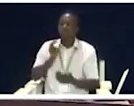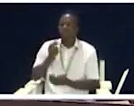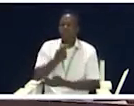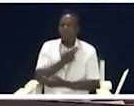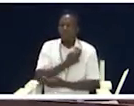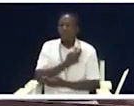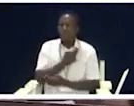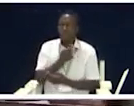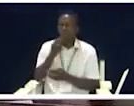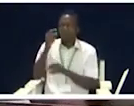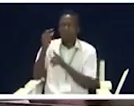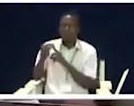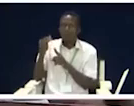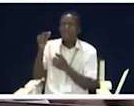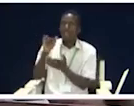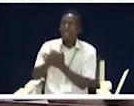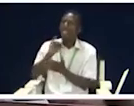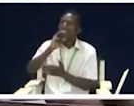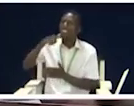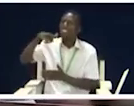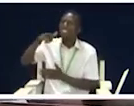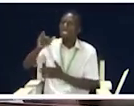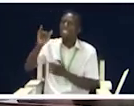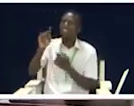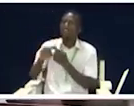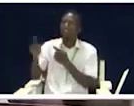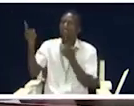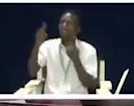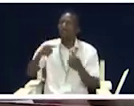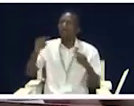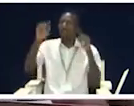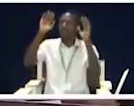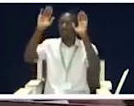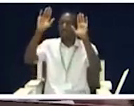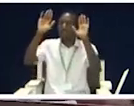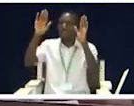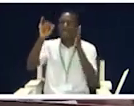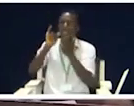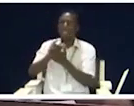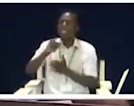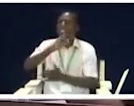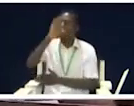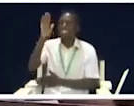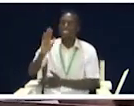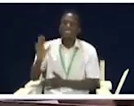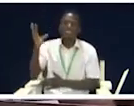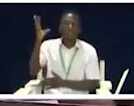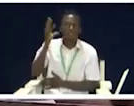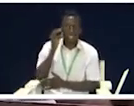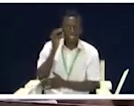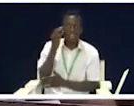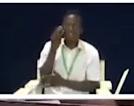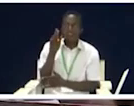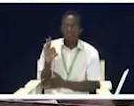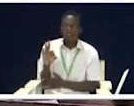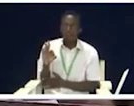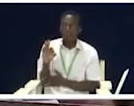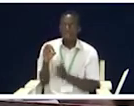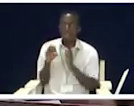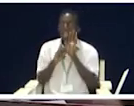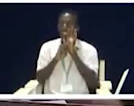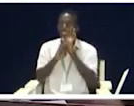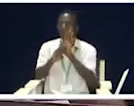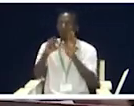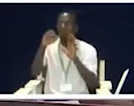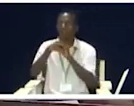yet to come a wonder that has never been seen, a wonder that has never been heard of. One of the examples in